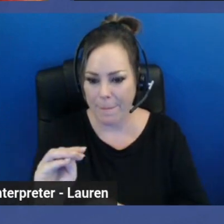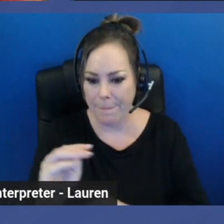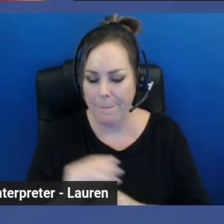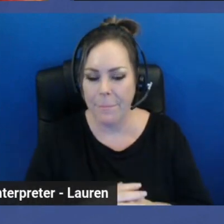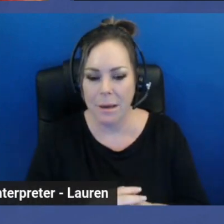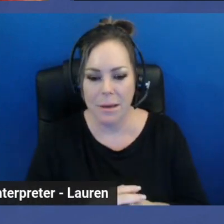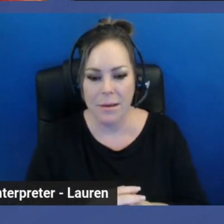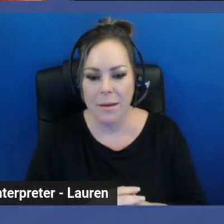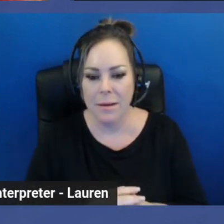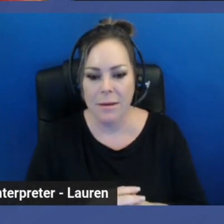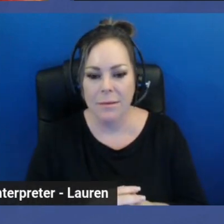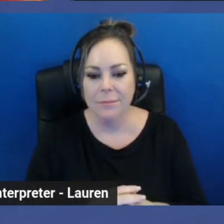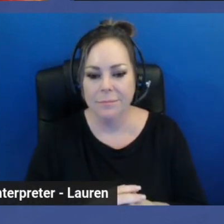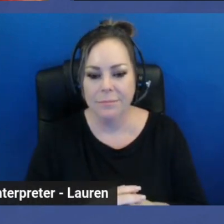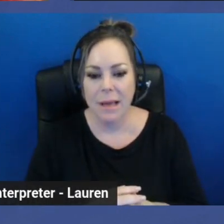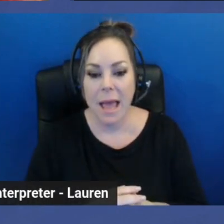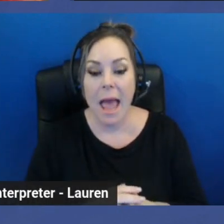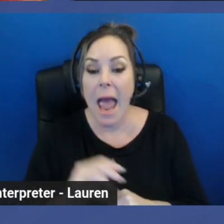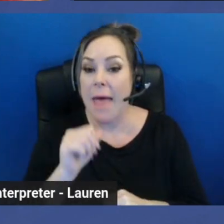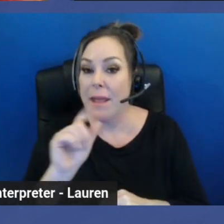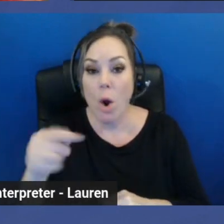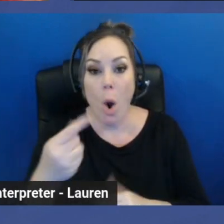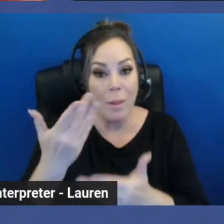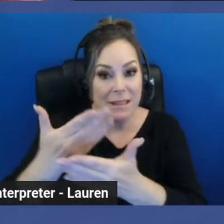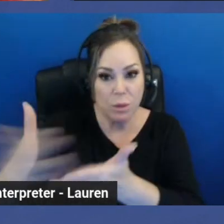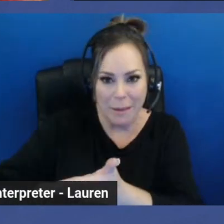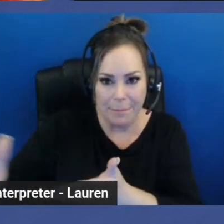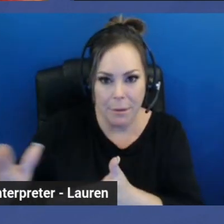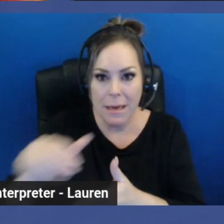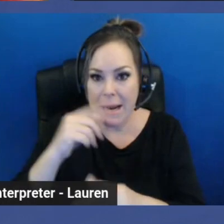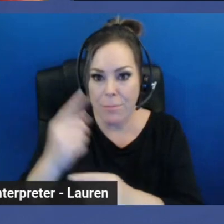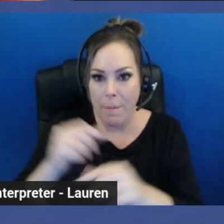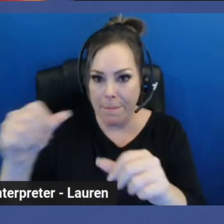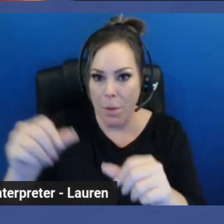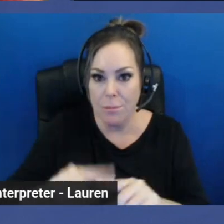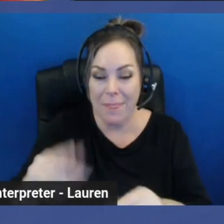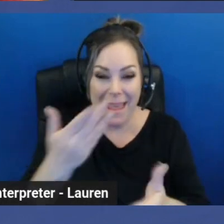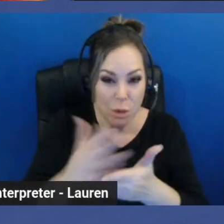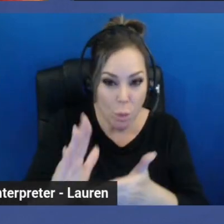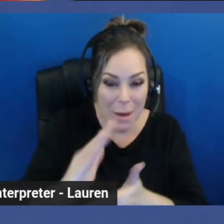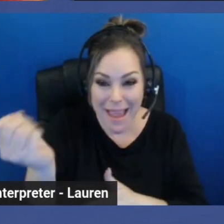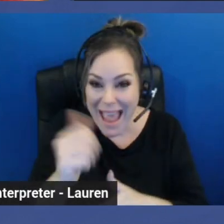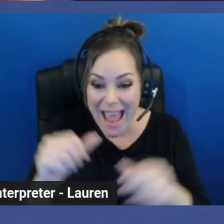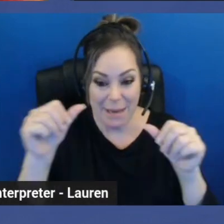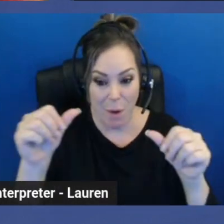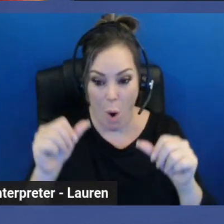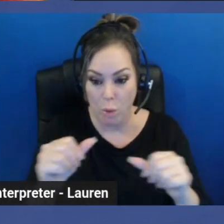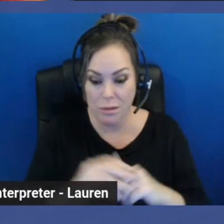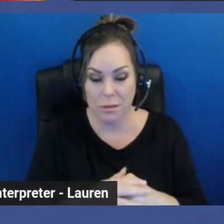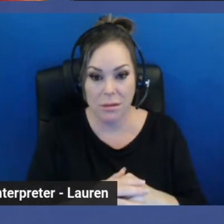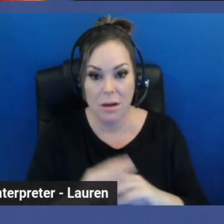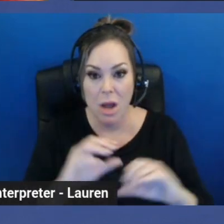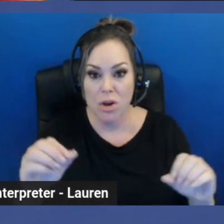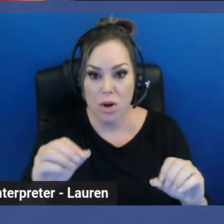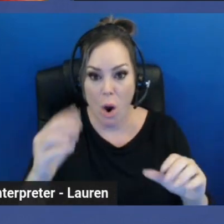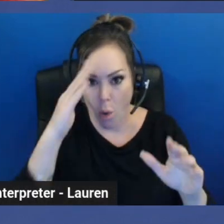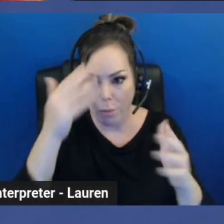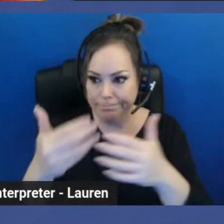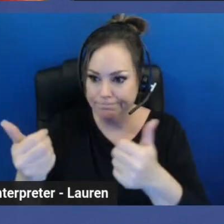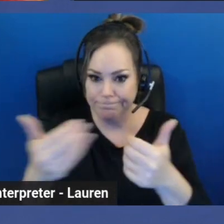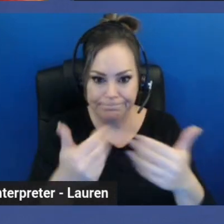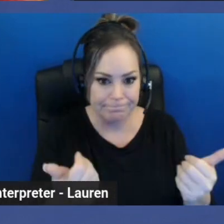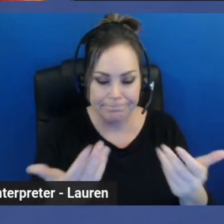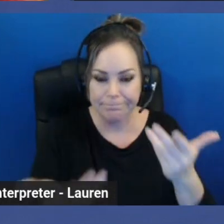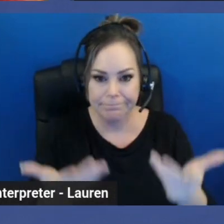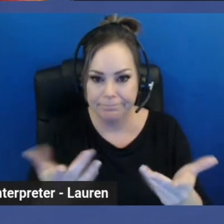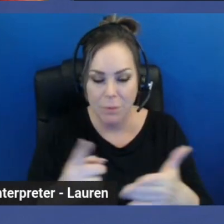sweep inappropriate posts, they sweep any post. There is no discernment